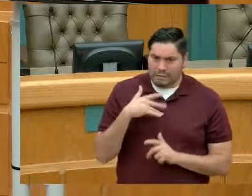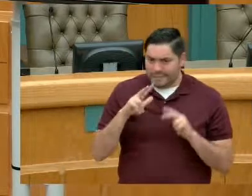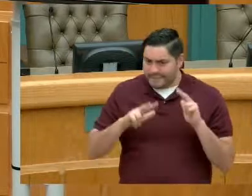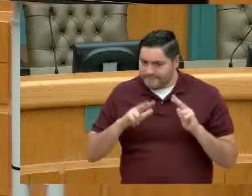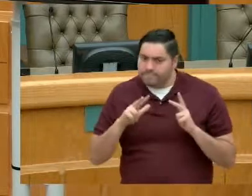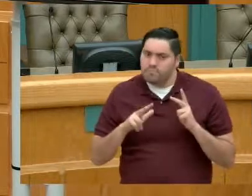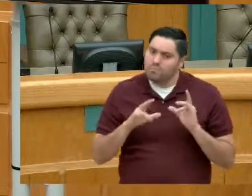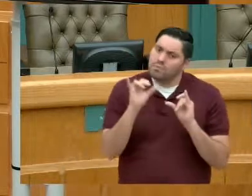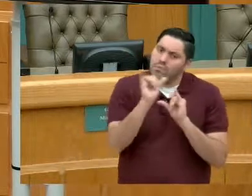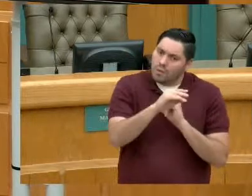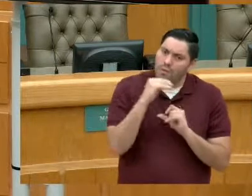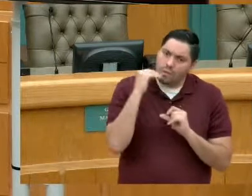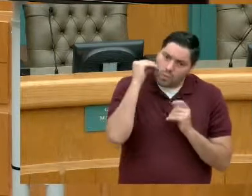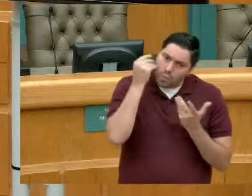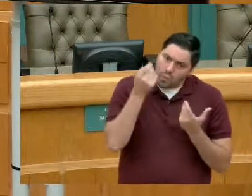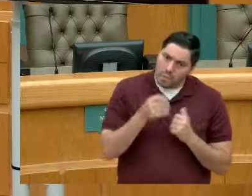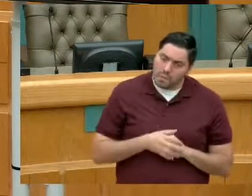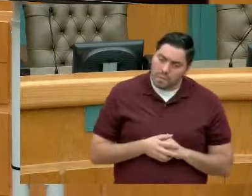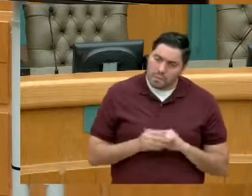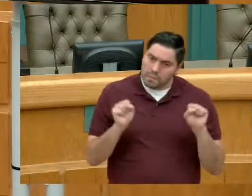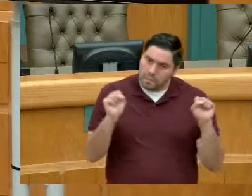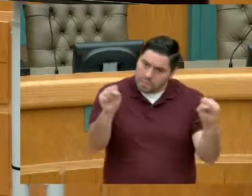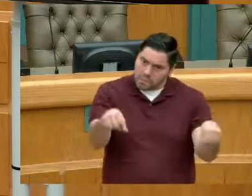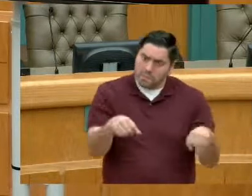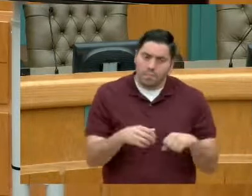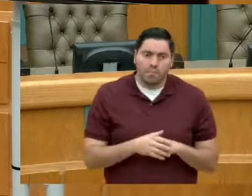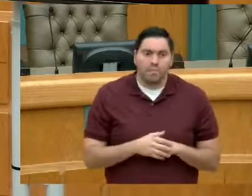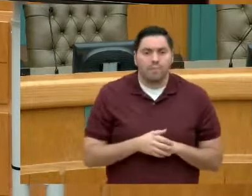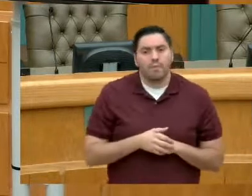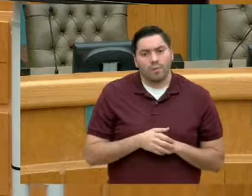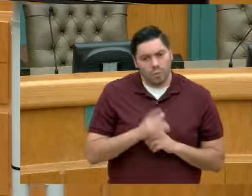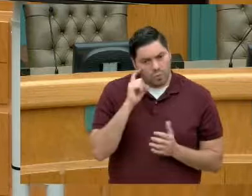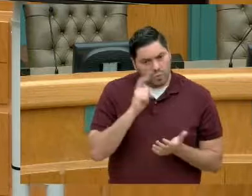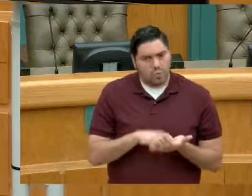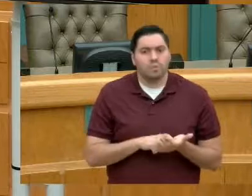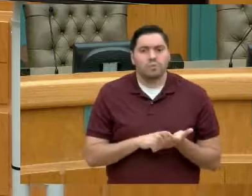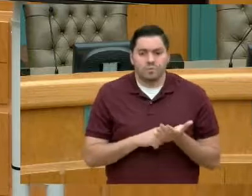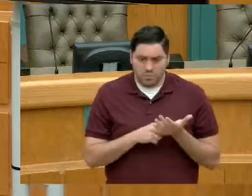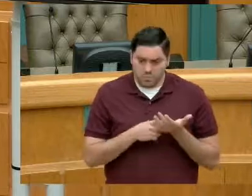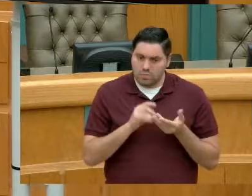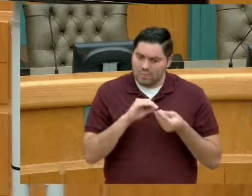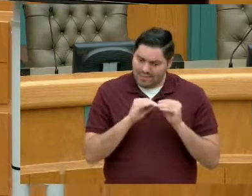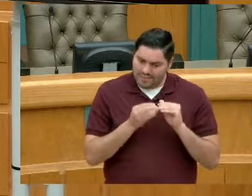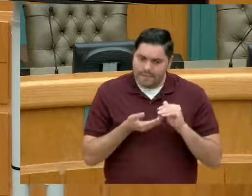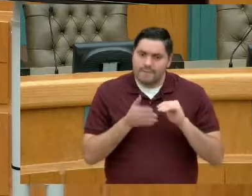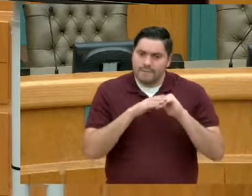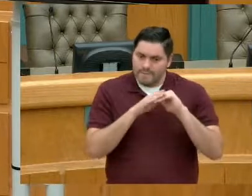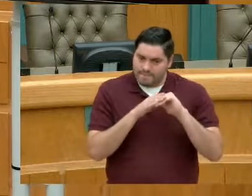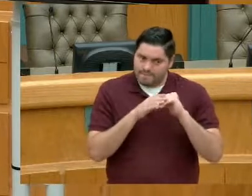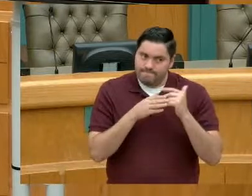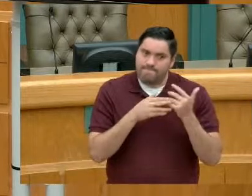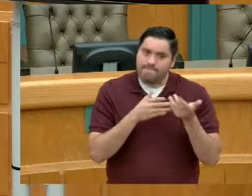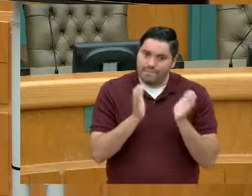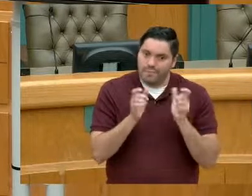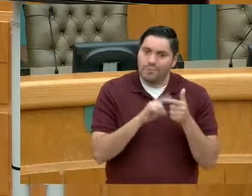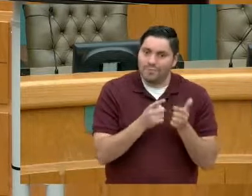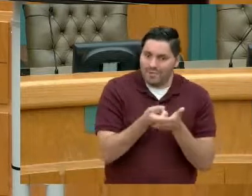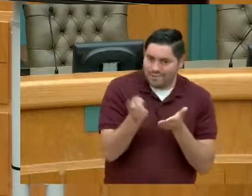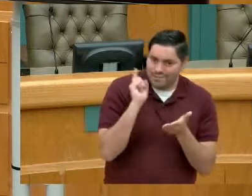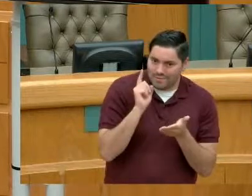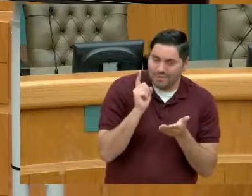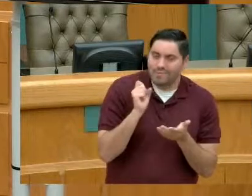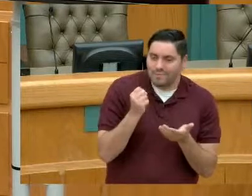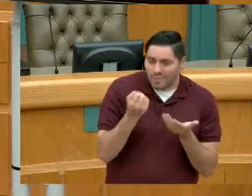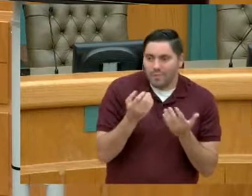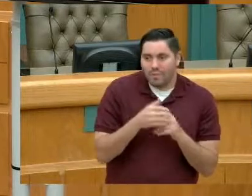as evidenced by our caseload is still increasing, and this week it's more than last week. So those are